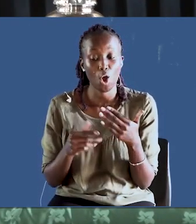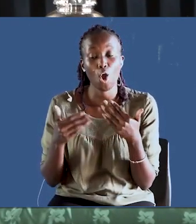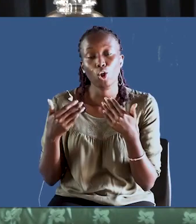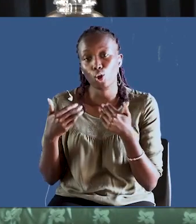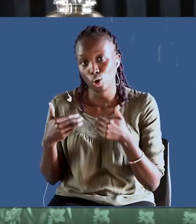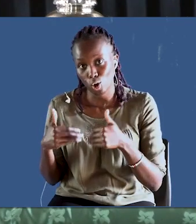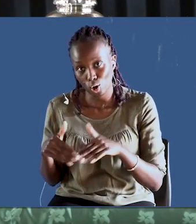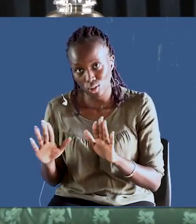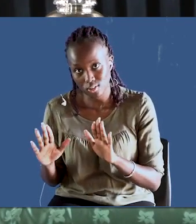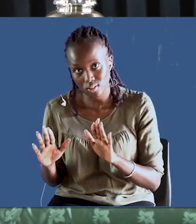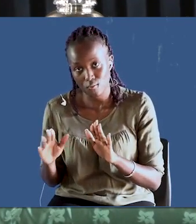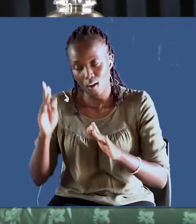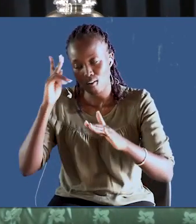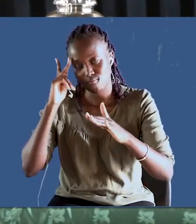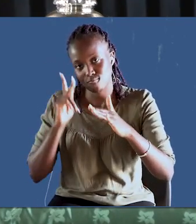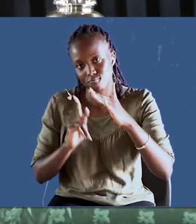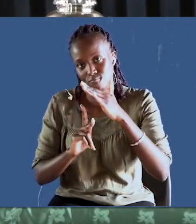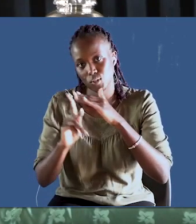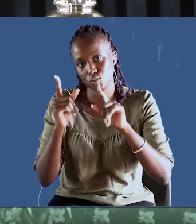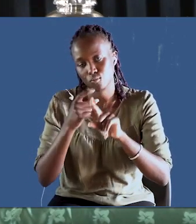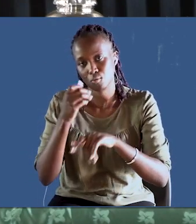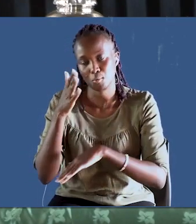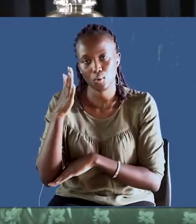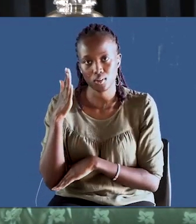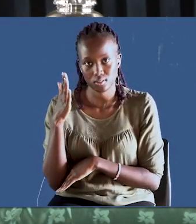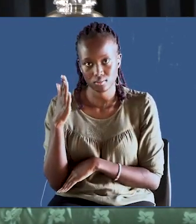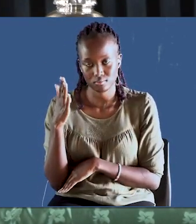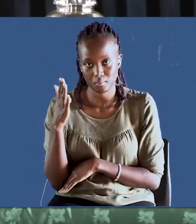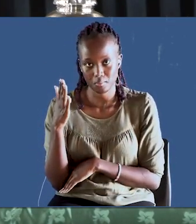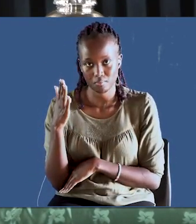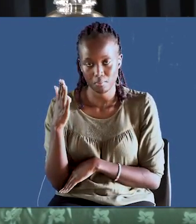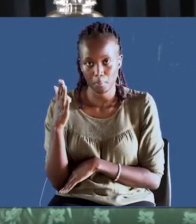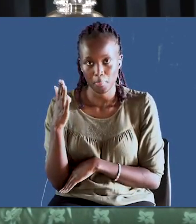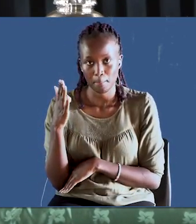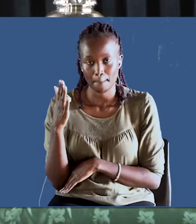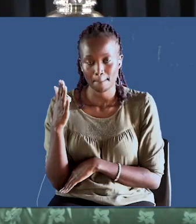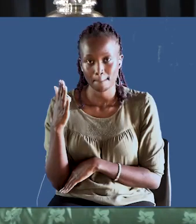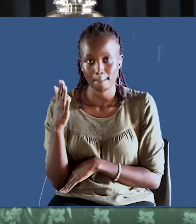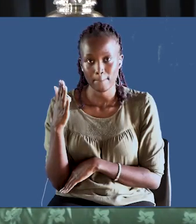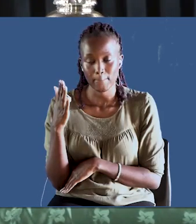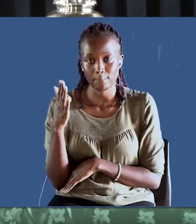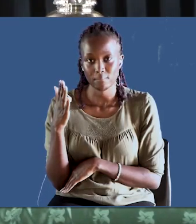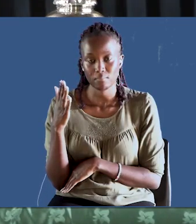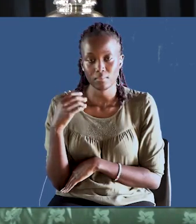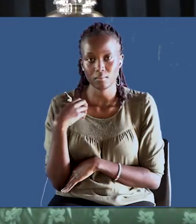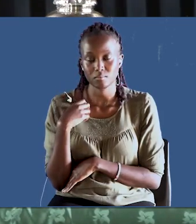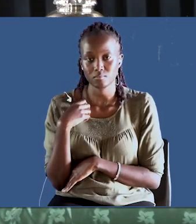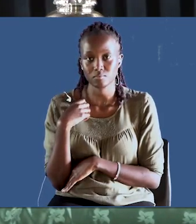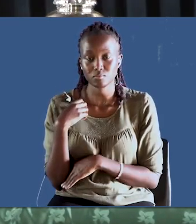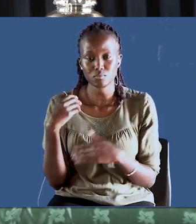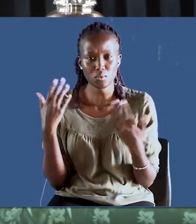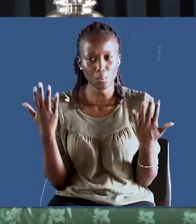loss of divine vision, where the supernatural becomes the commonplace,